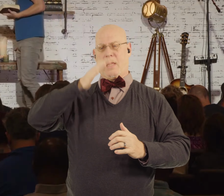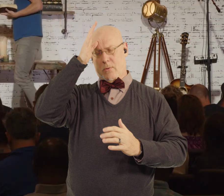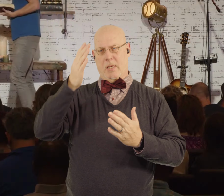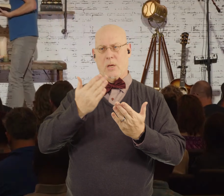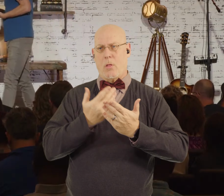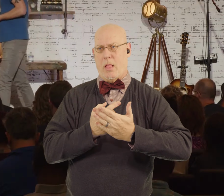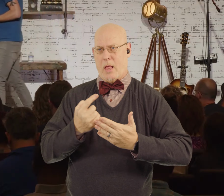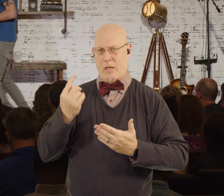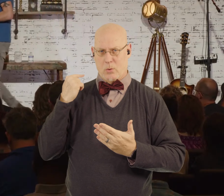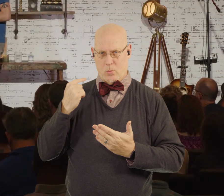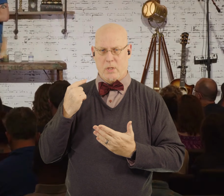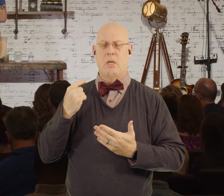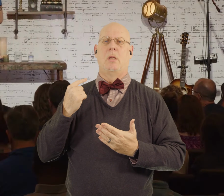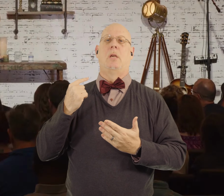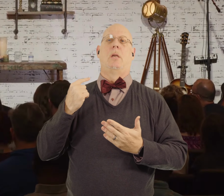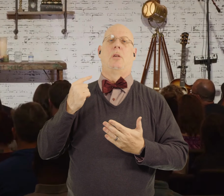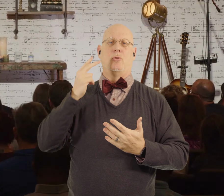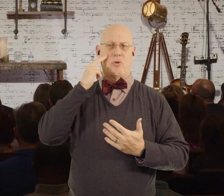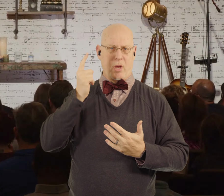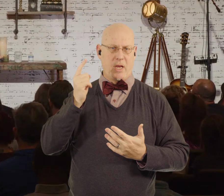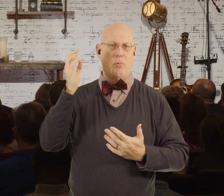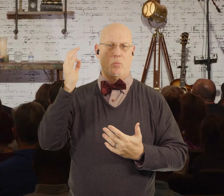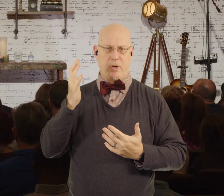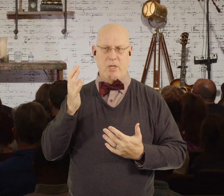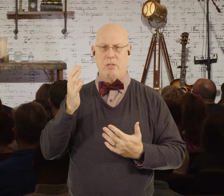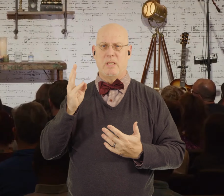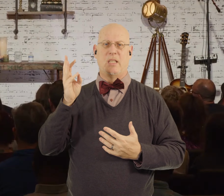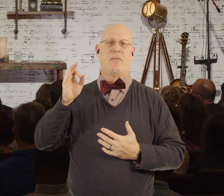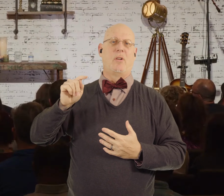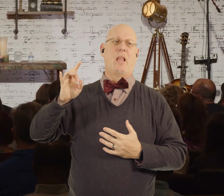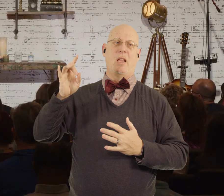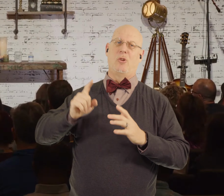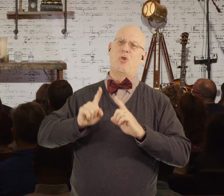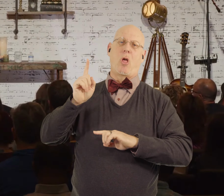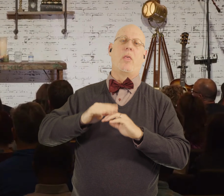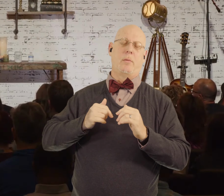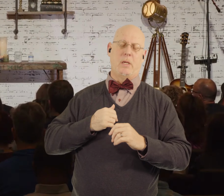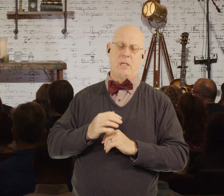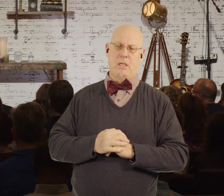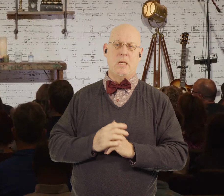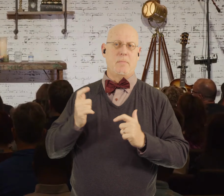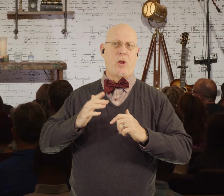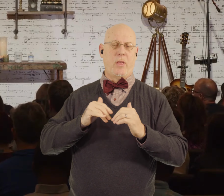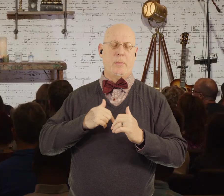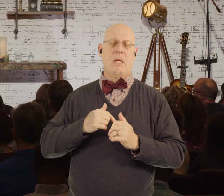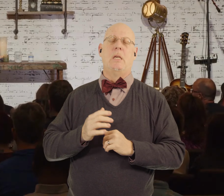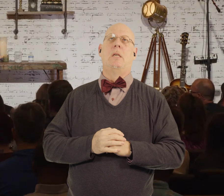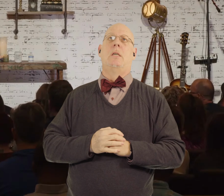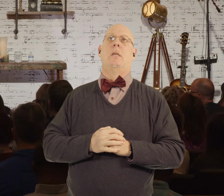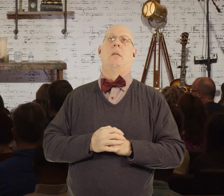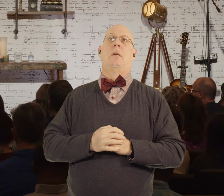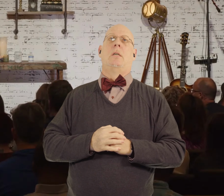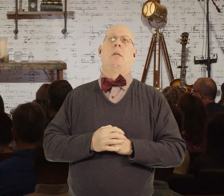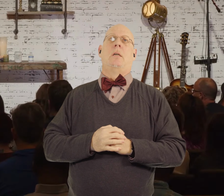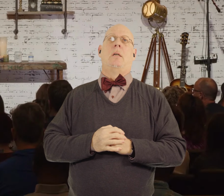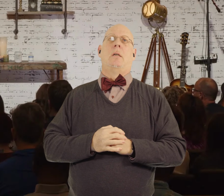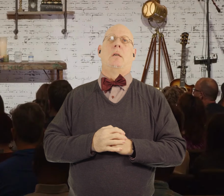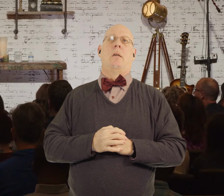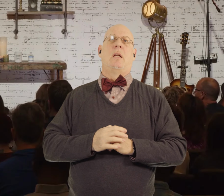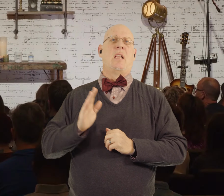So my dad was here last weekend. You guys saw him if you were here. He was a preacher, 6'8", so he's taller than me, bigger